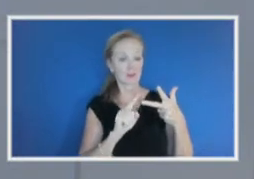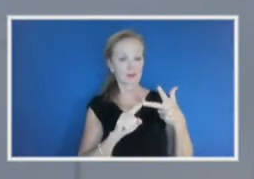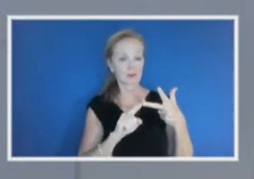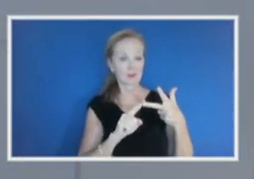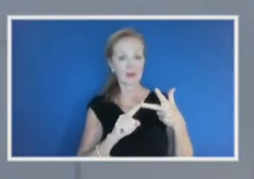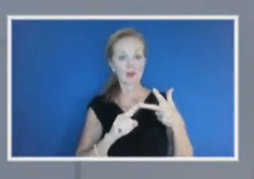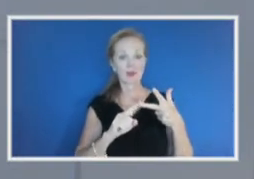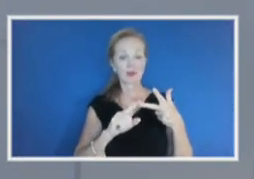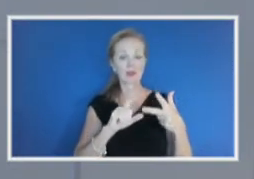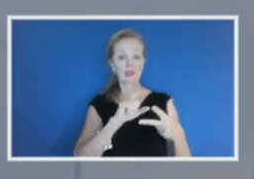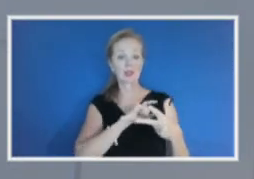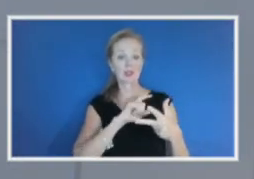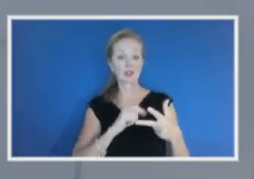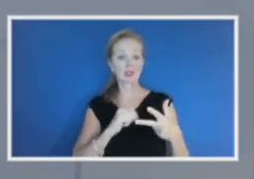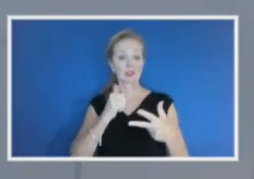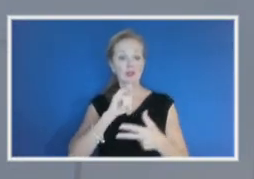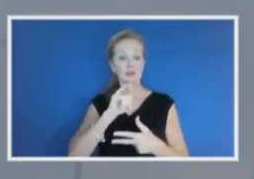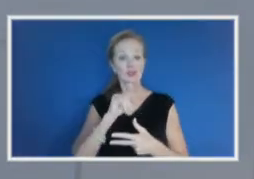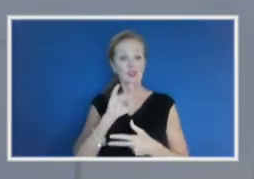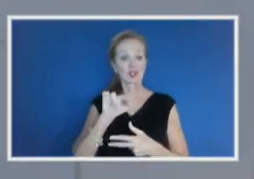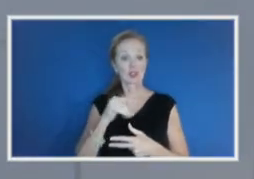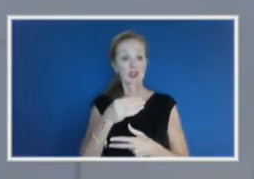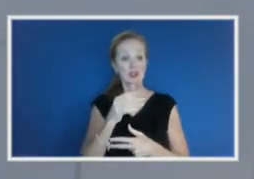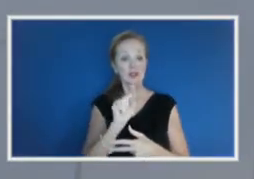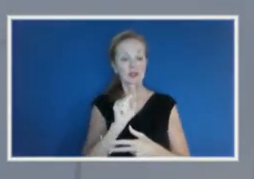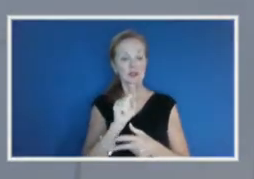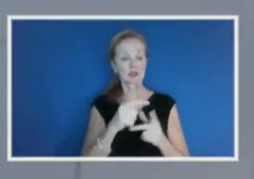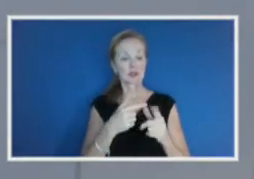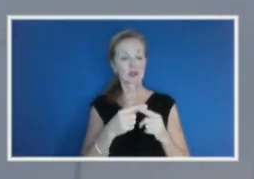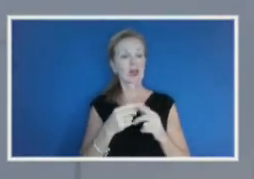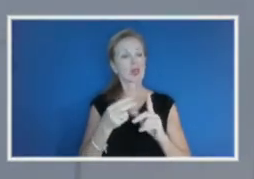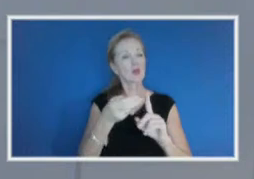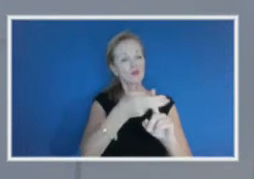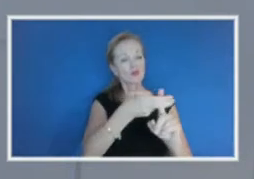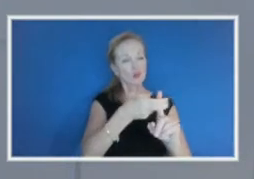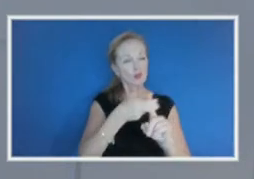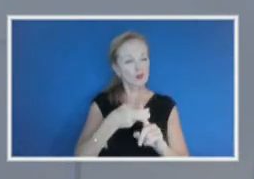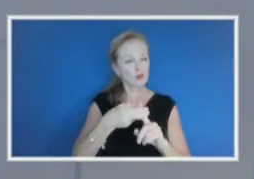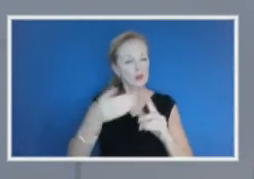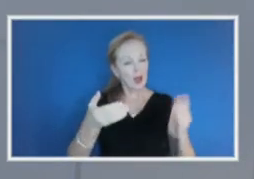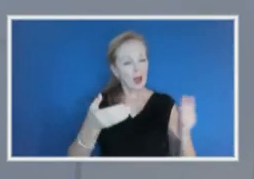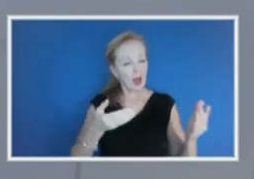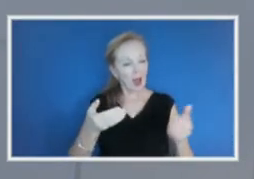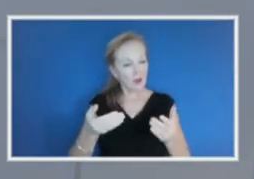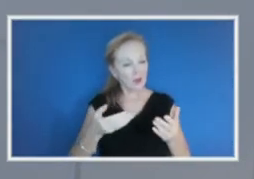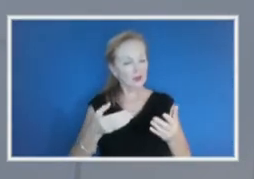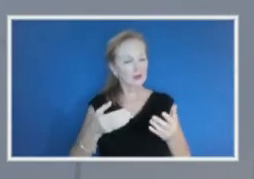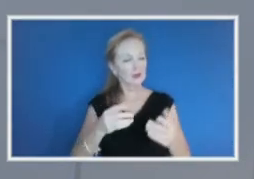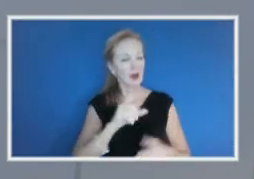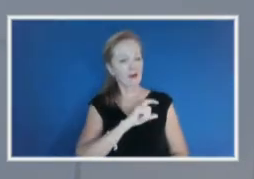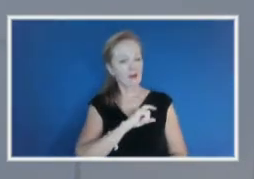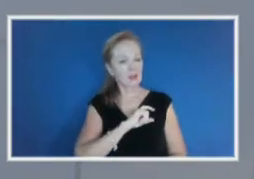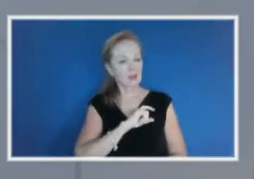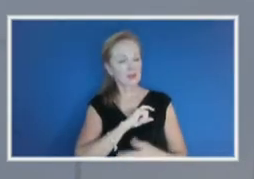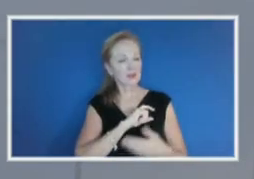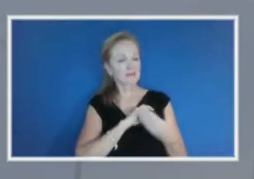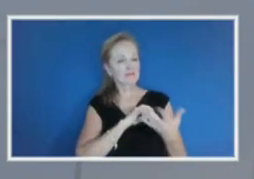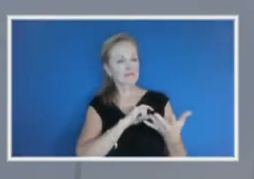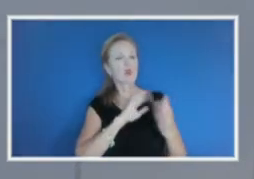Chief Jennings, in terms of the recruitment of officers, I clearly understand, and let me